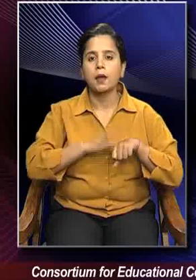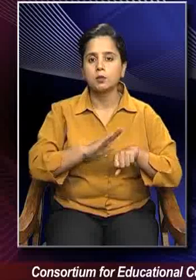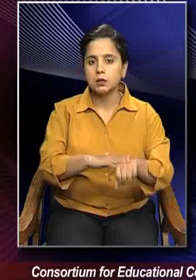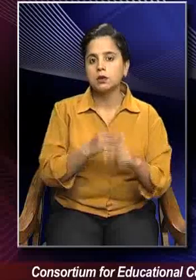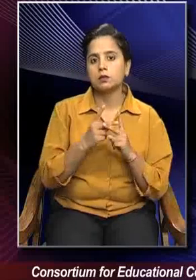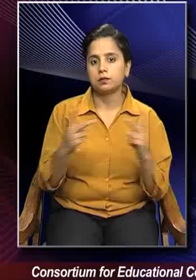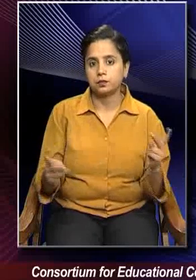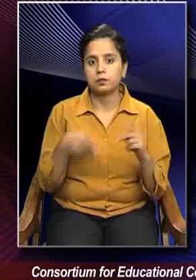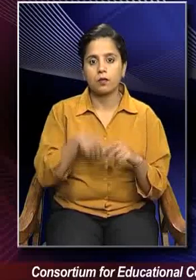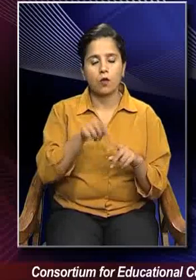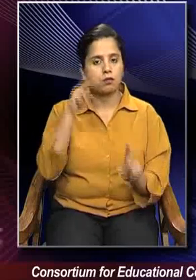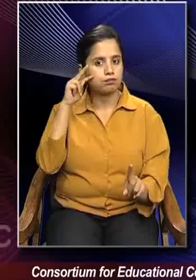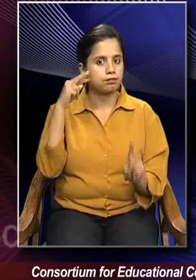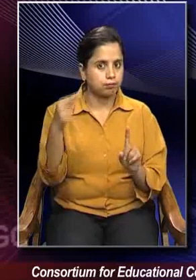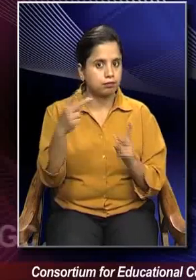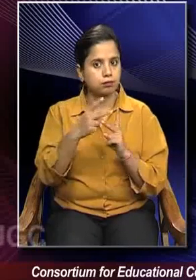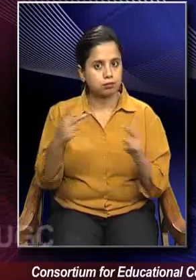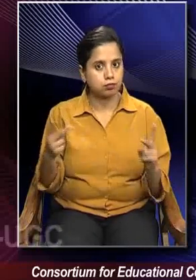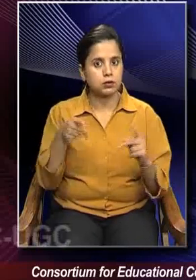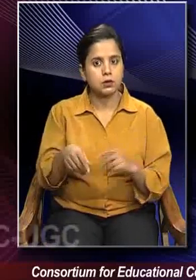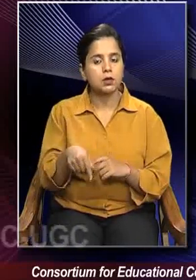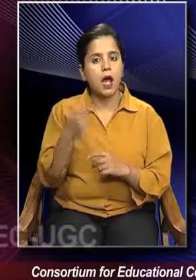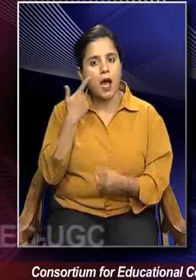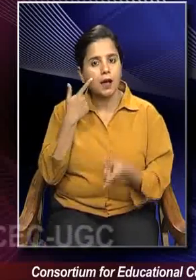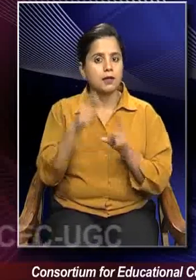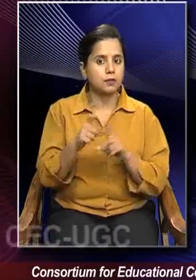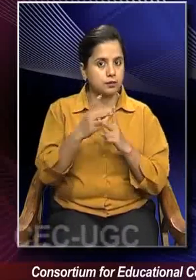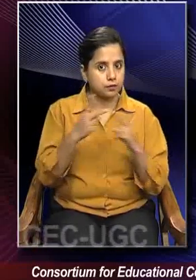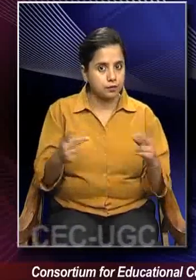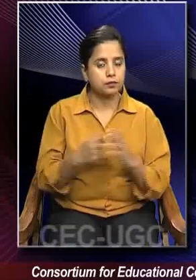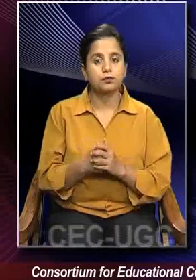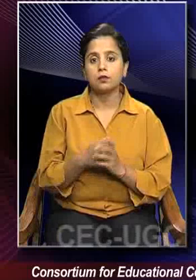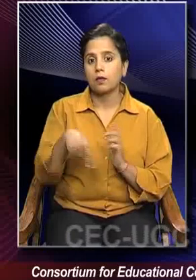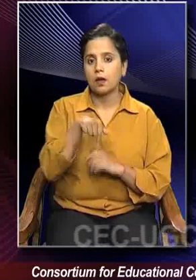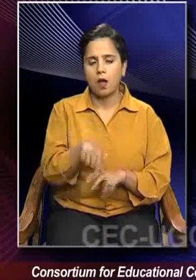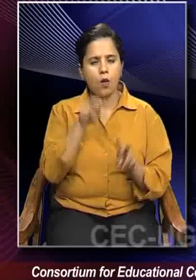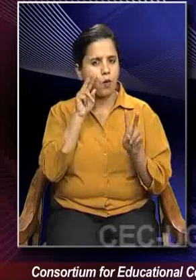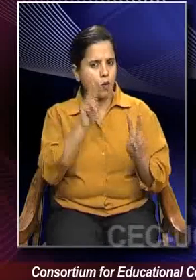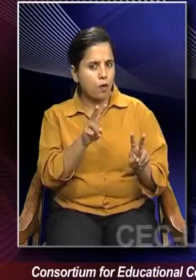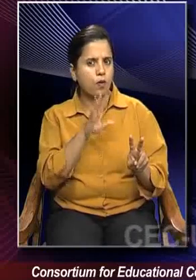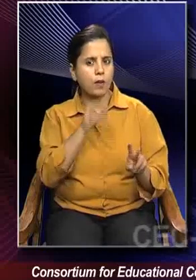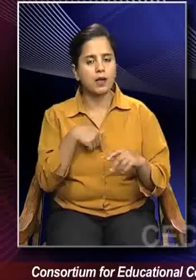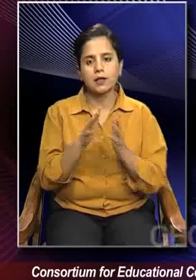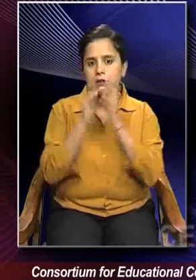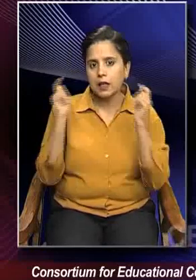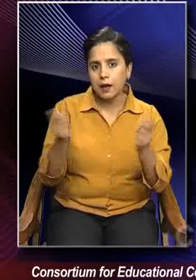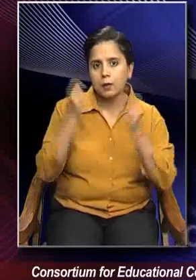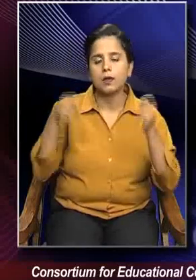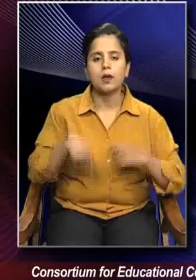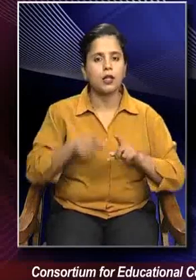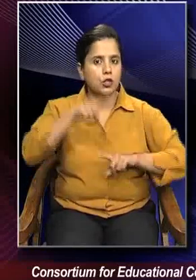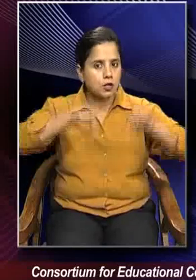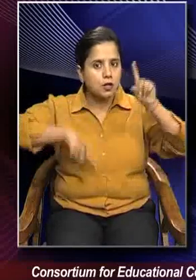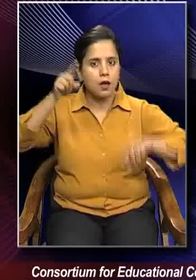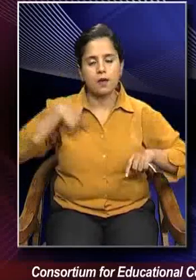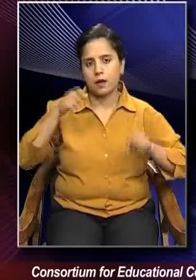experiences, perspectives, and identities. By acknowledging and celebrating diversity, we